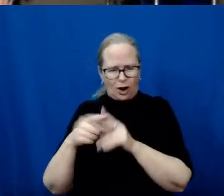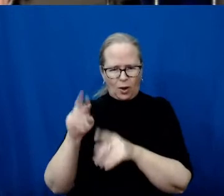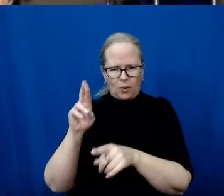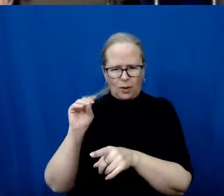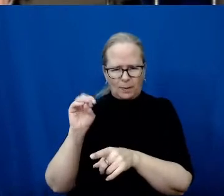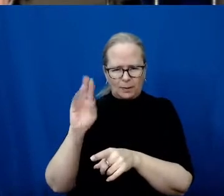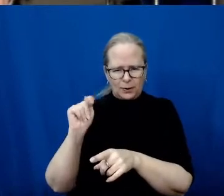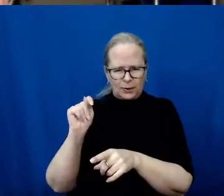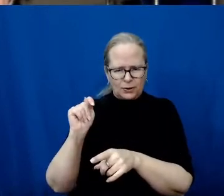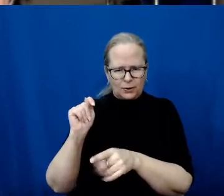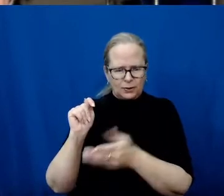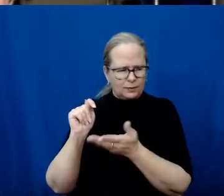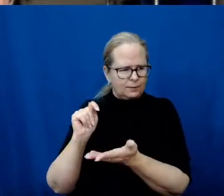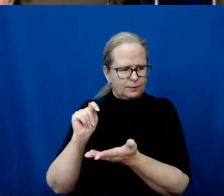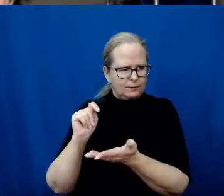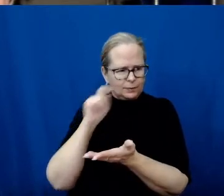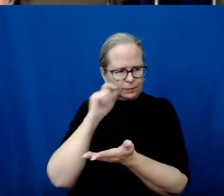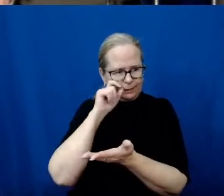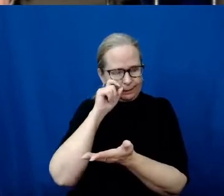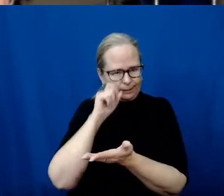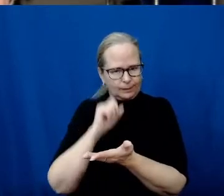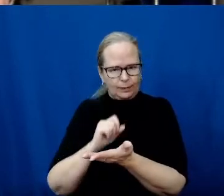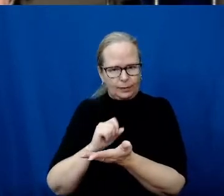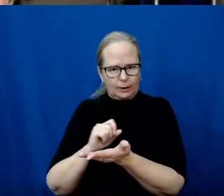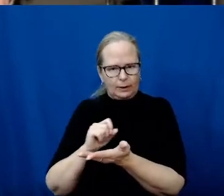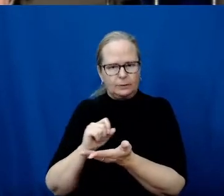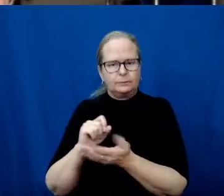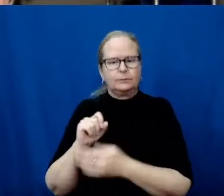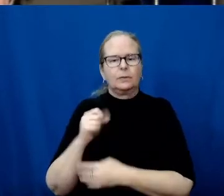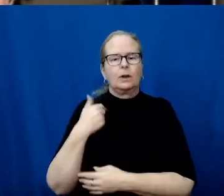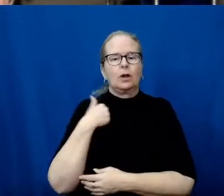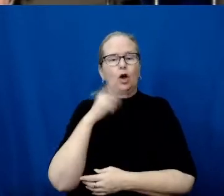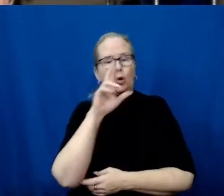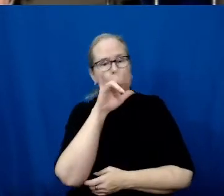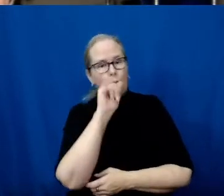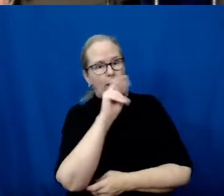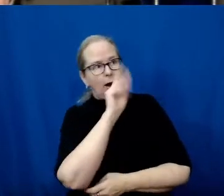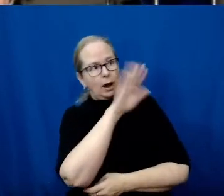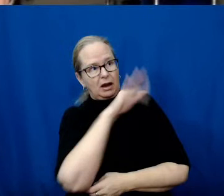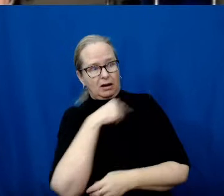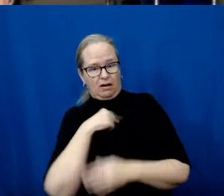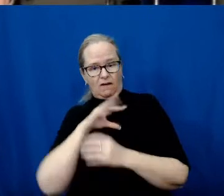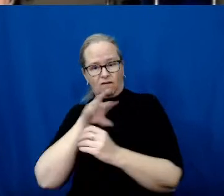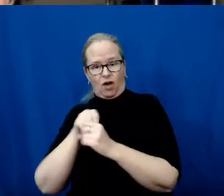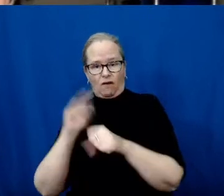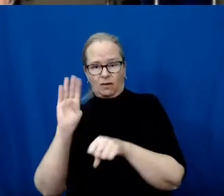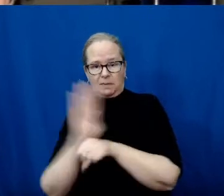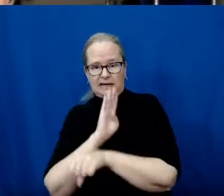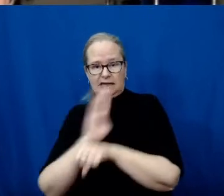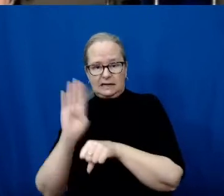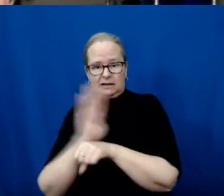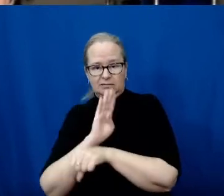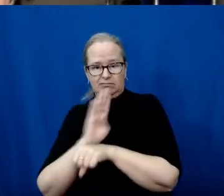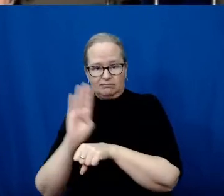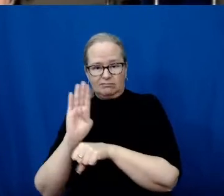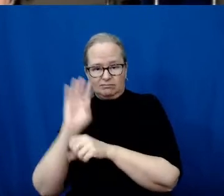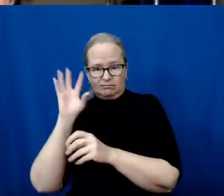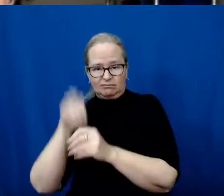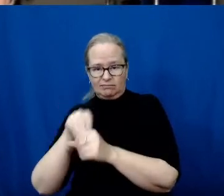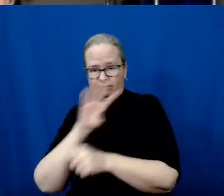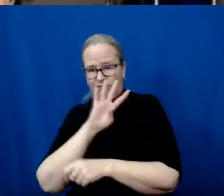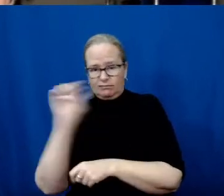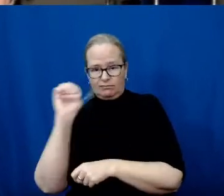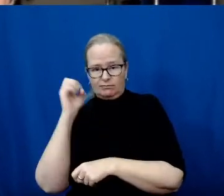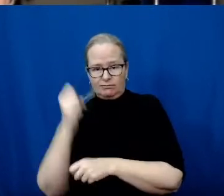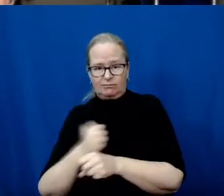being in the business, that to see someone take the knowledge that we share from the engineering community and apply it